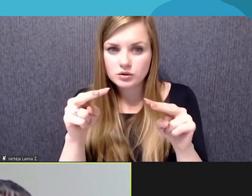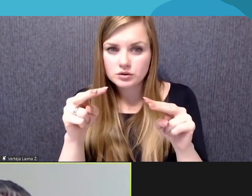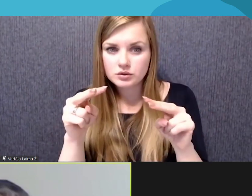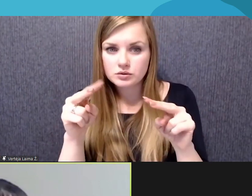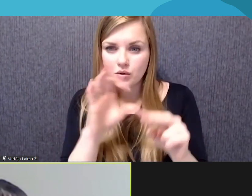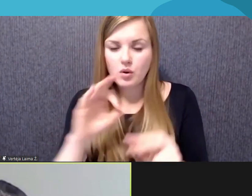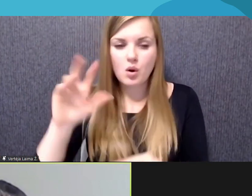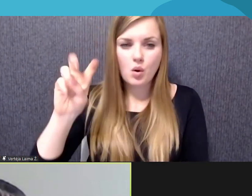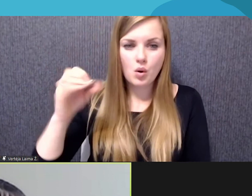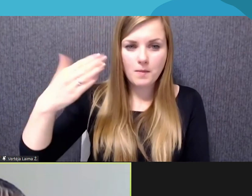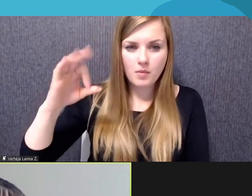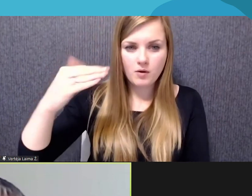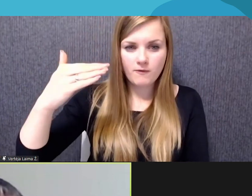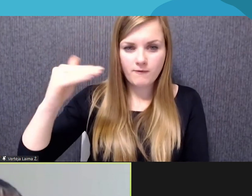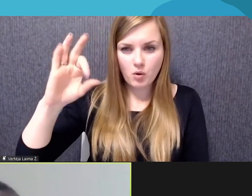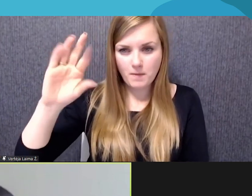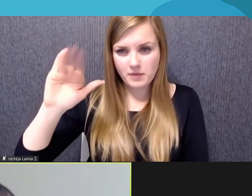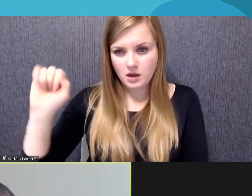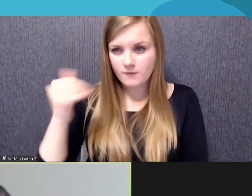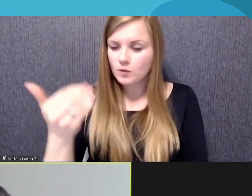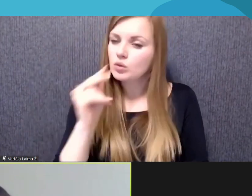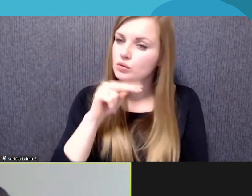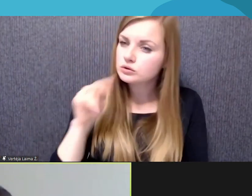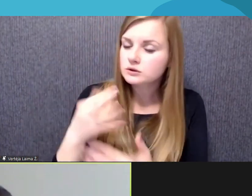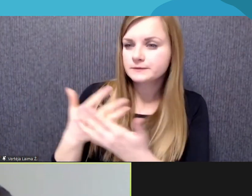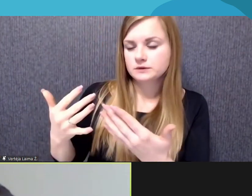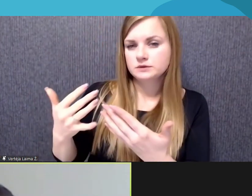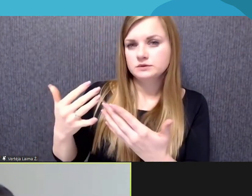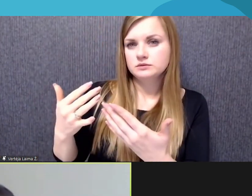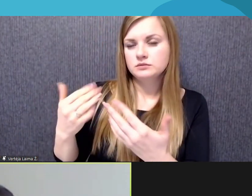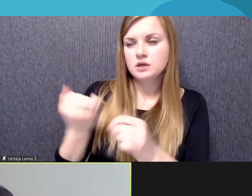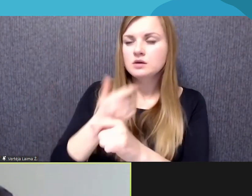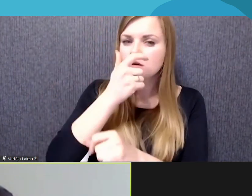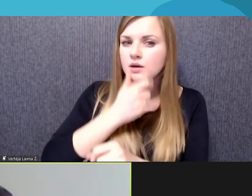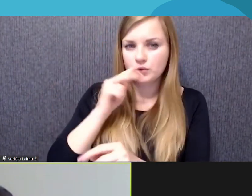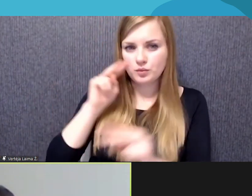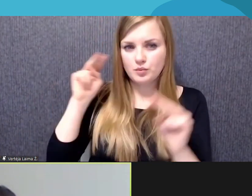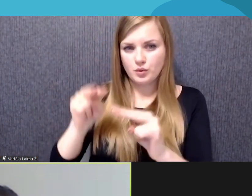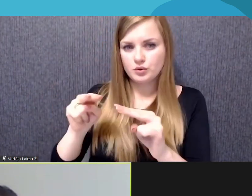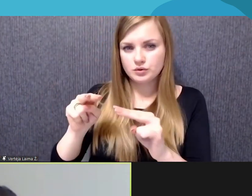We need to have more serious attention to the